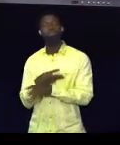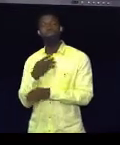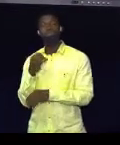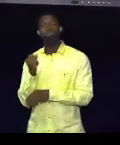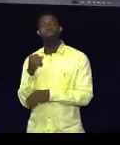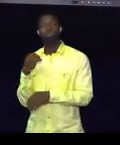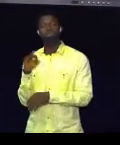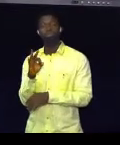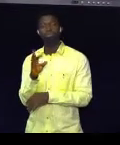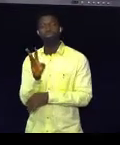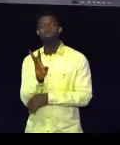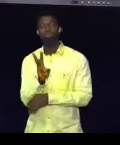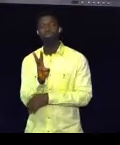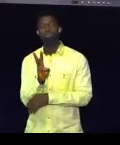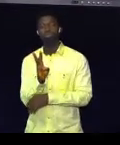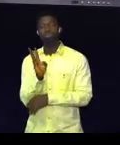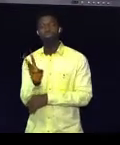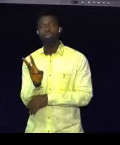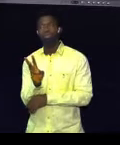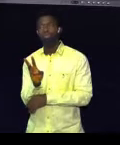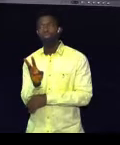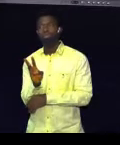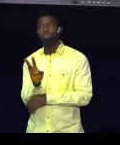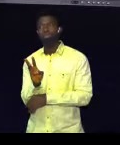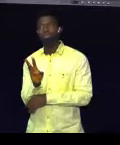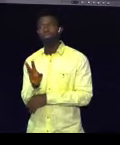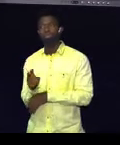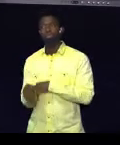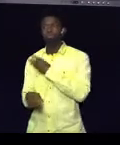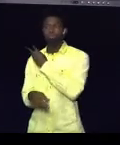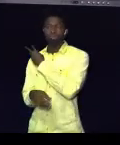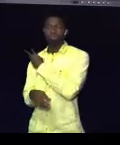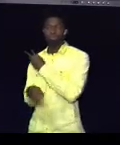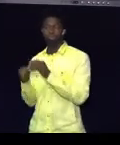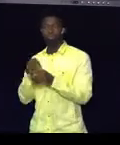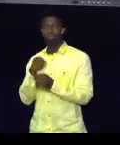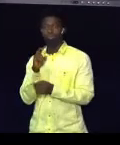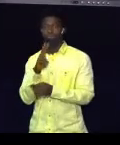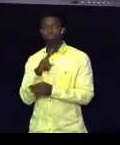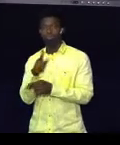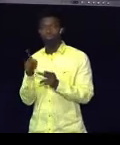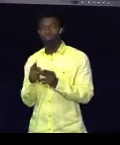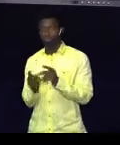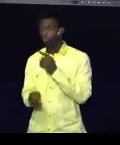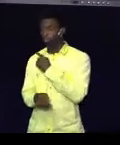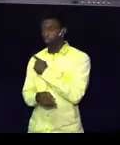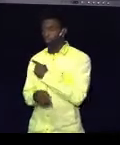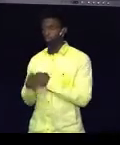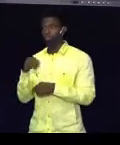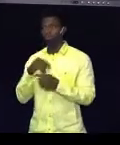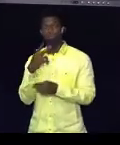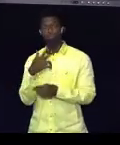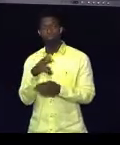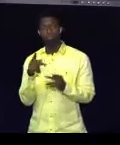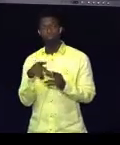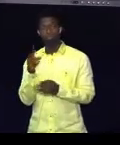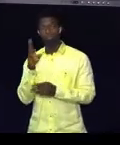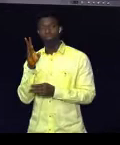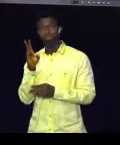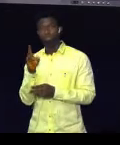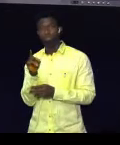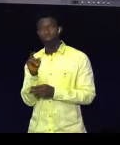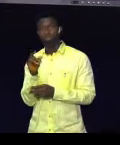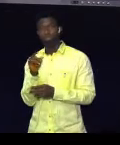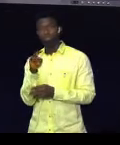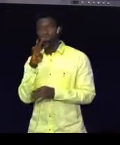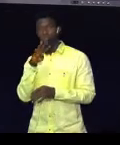multiples of 6. This is 6. 6 in 2 places, that is 12. In 3 places, that